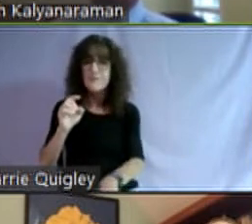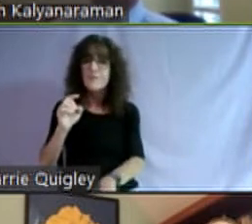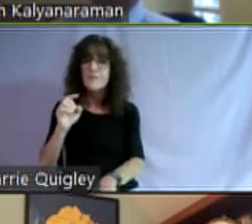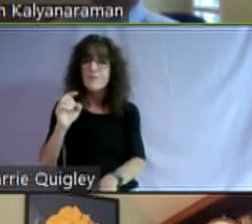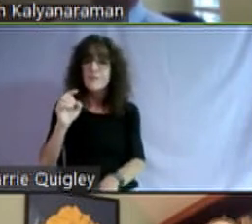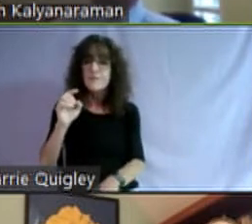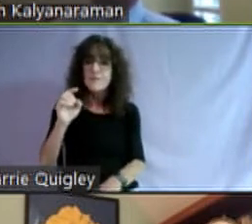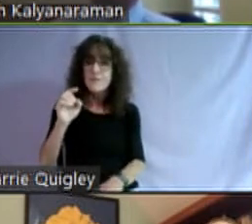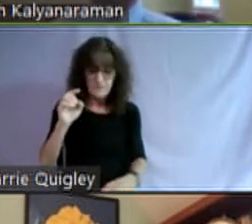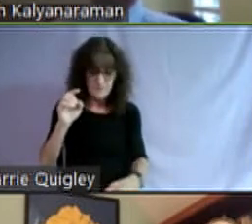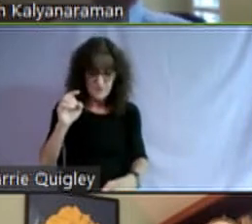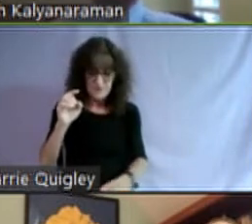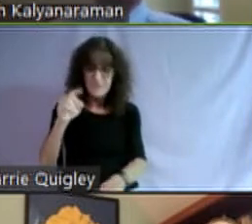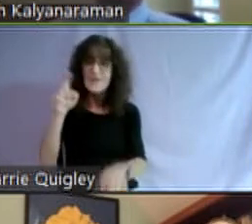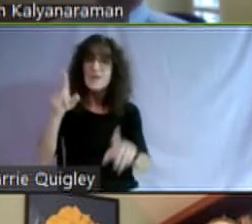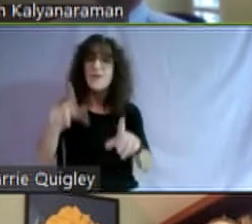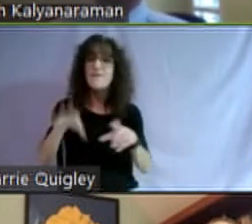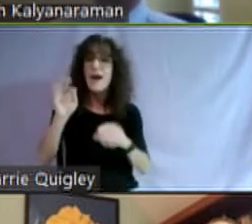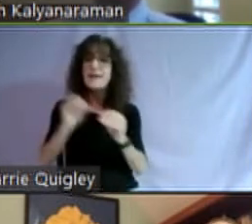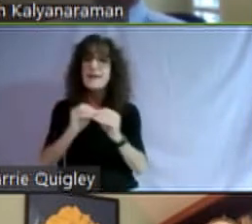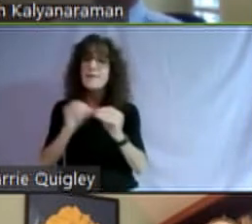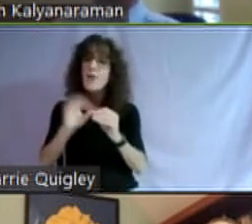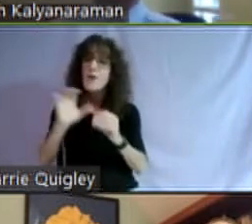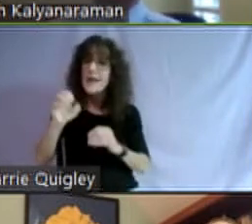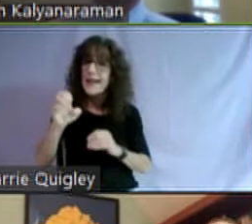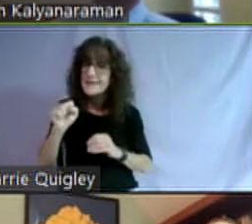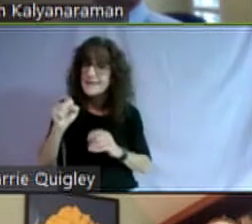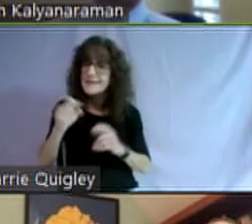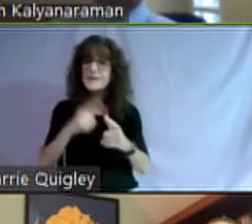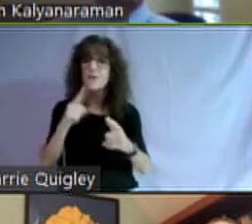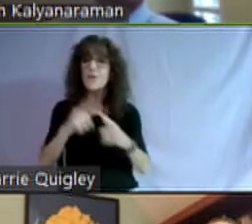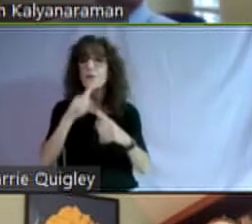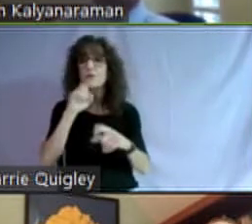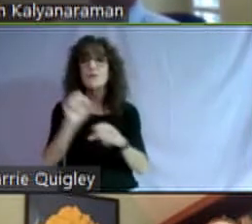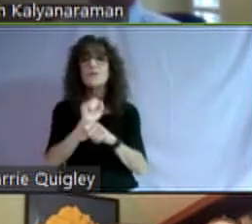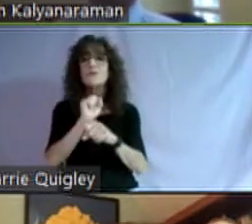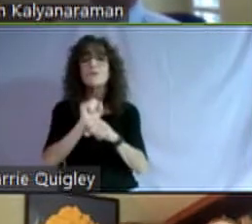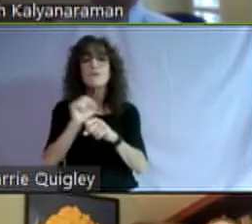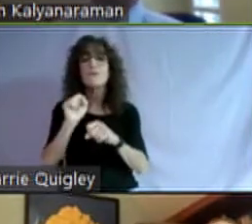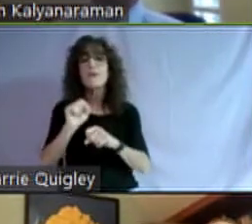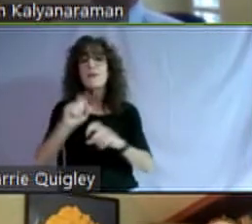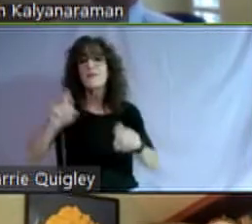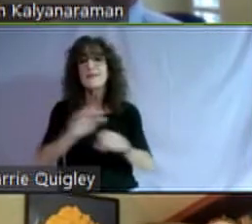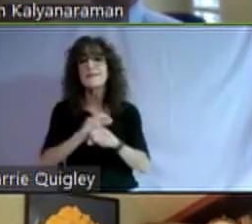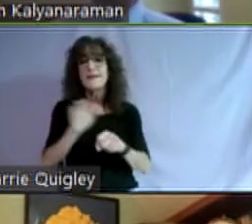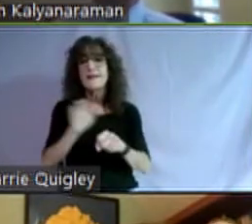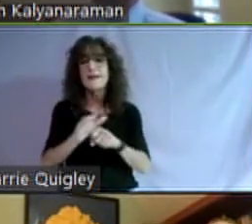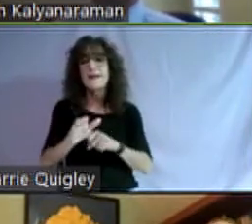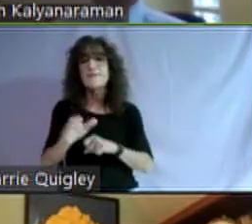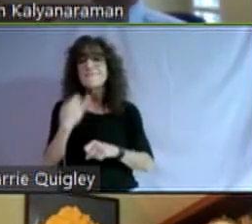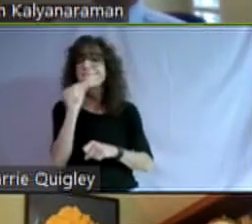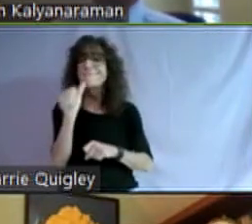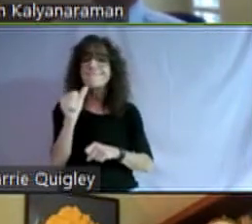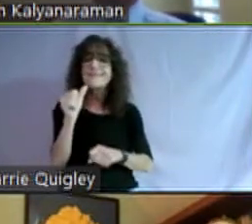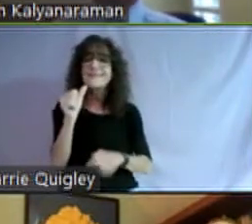whether it's actually you're finding more cases or you're truly saturated and you've tested enough. So it's not